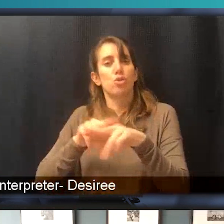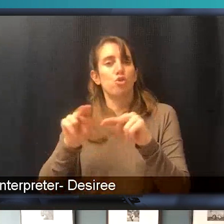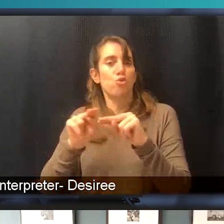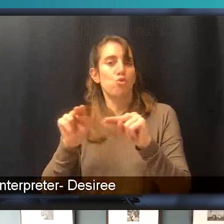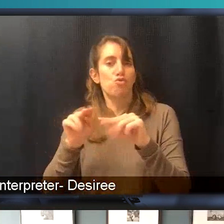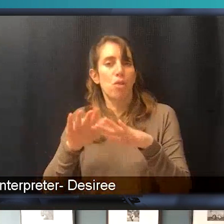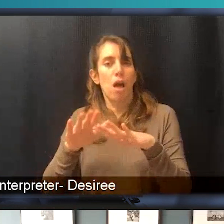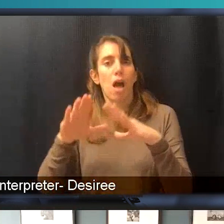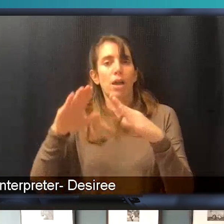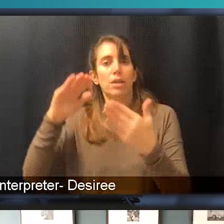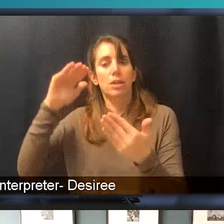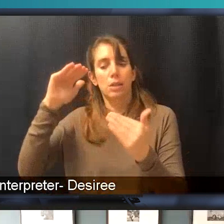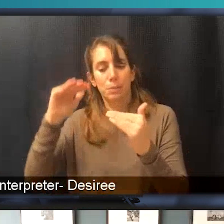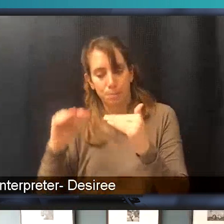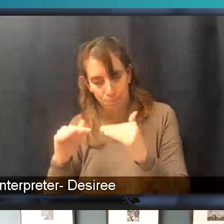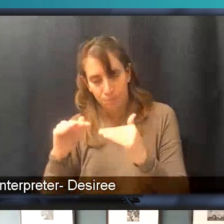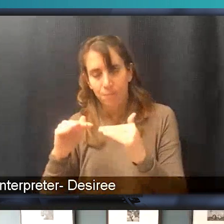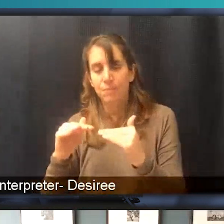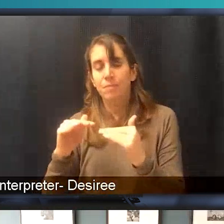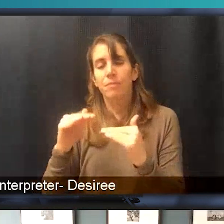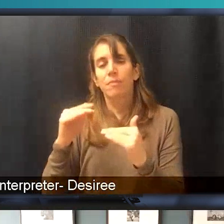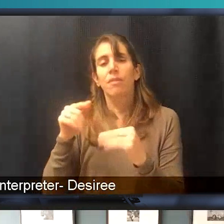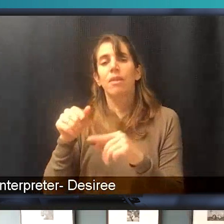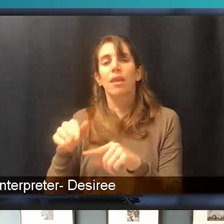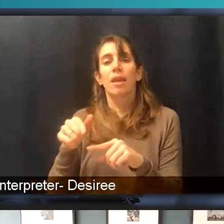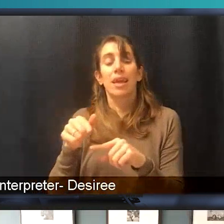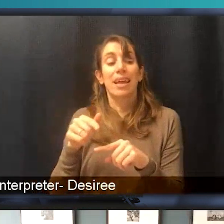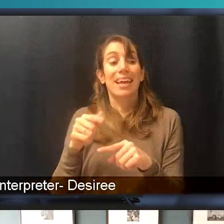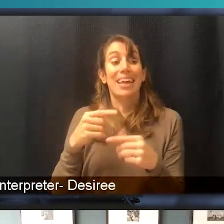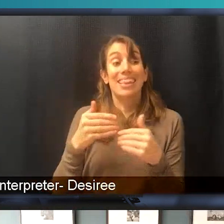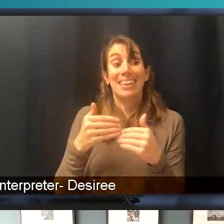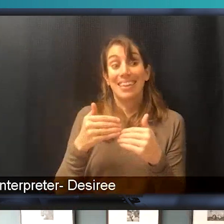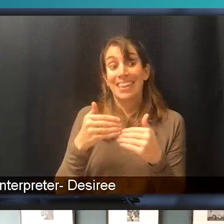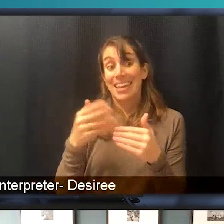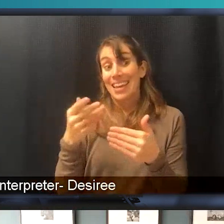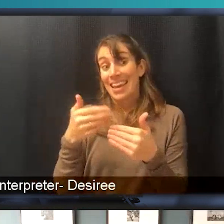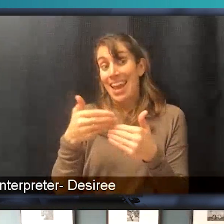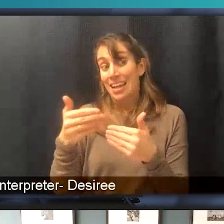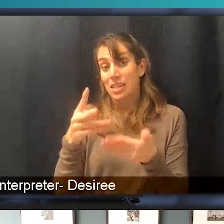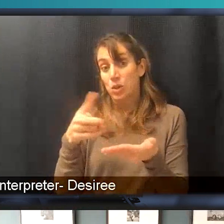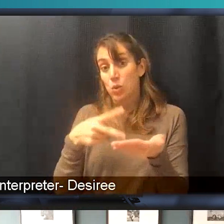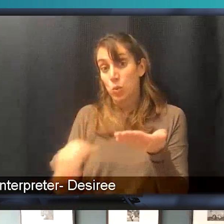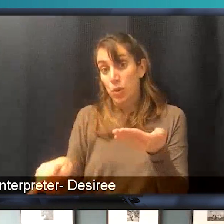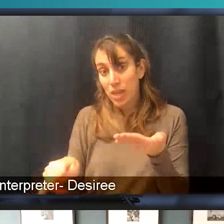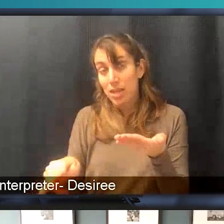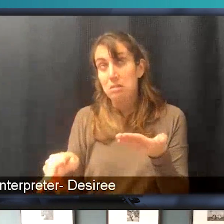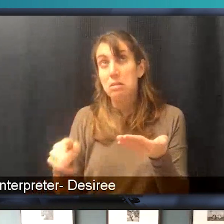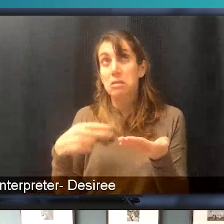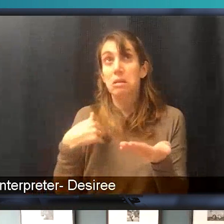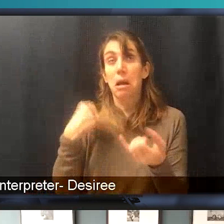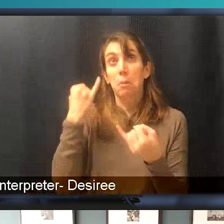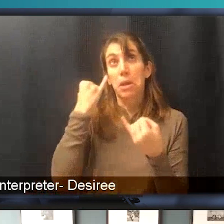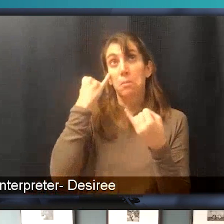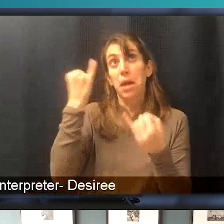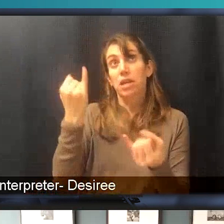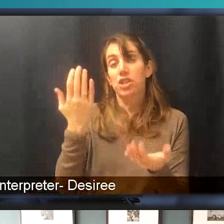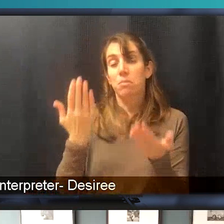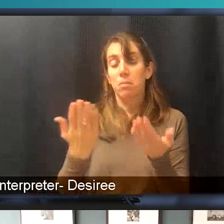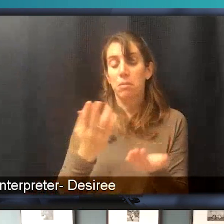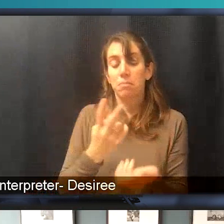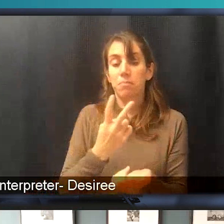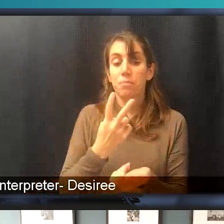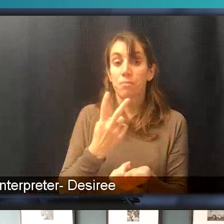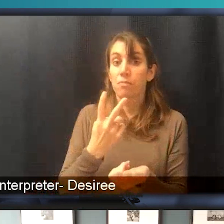is the drop for Omicron. It's 2 doses. I'm imagining it could be a pretty significant